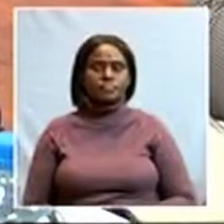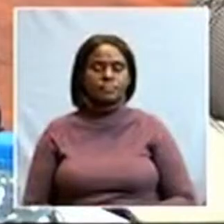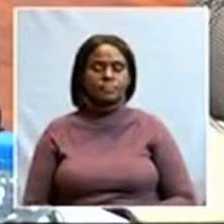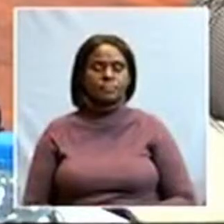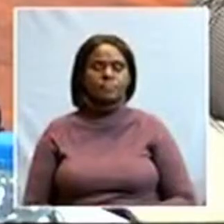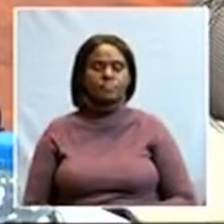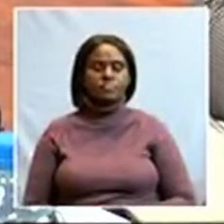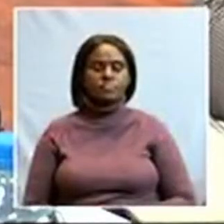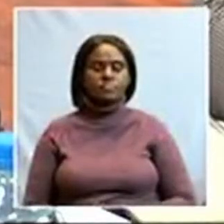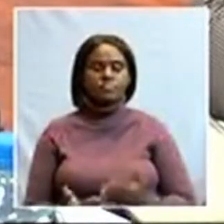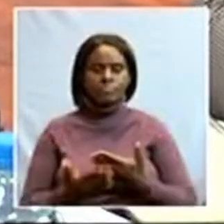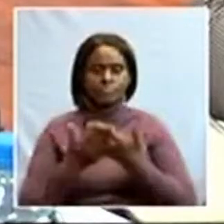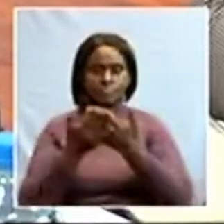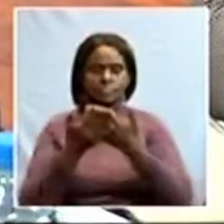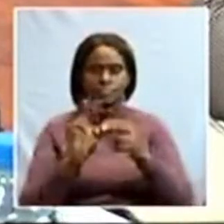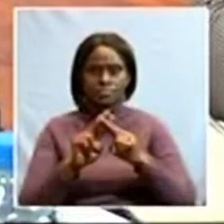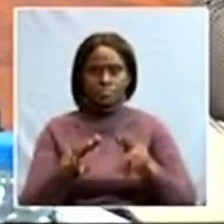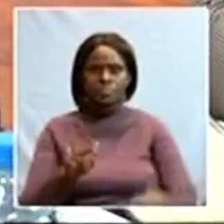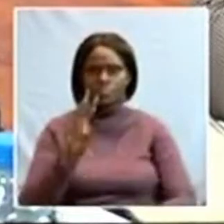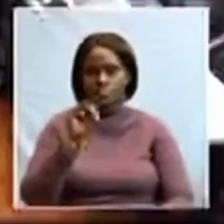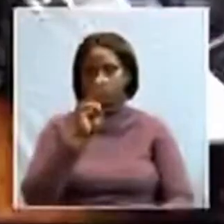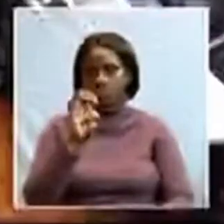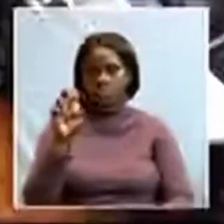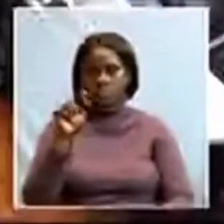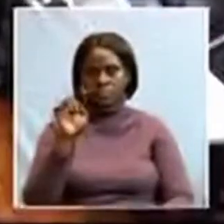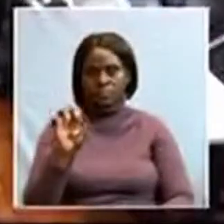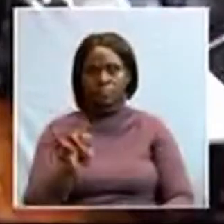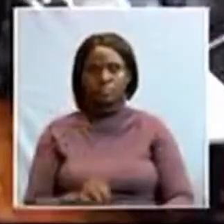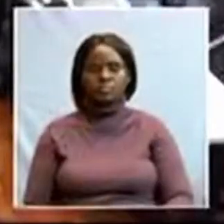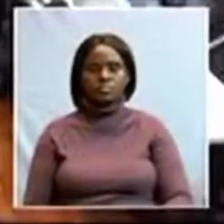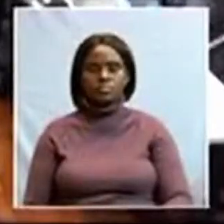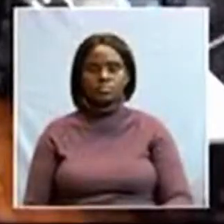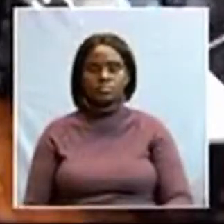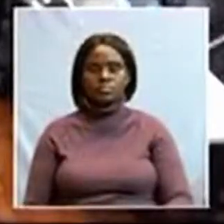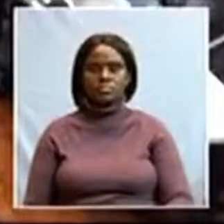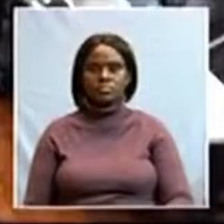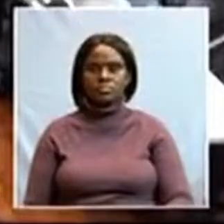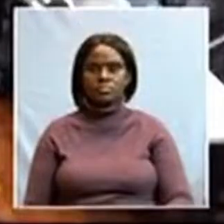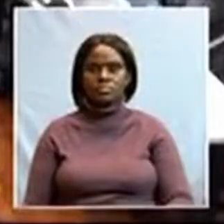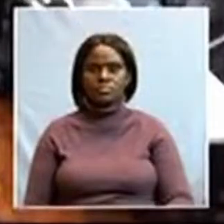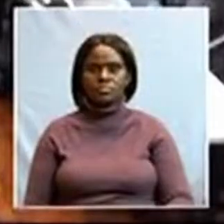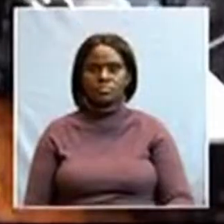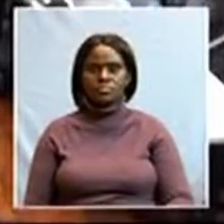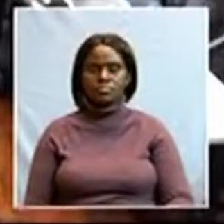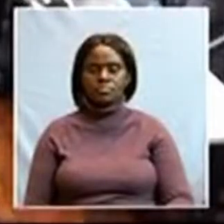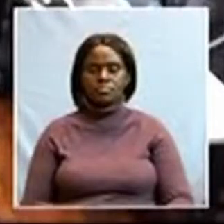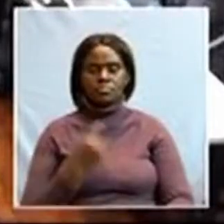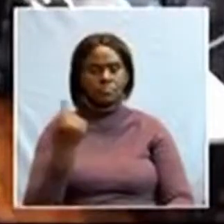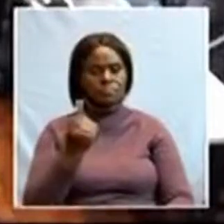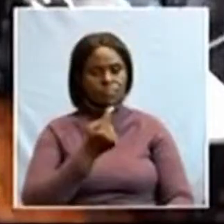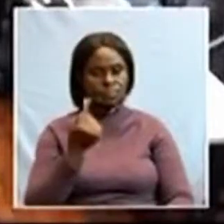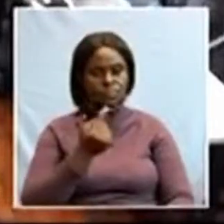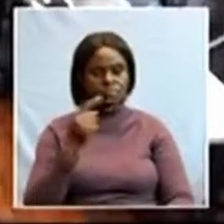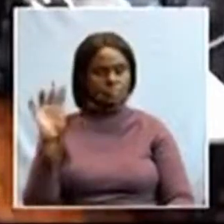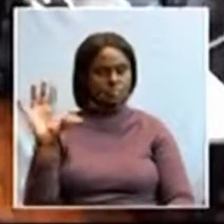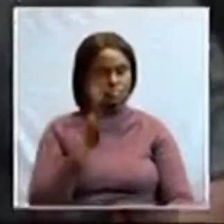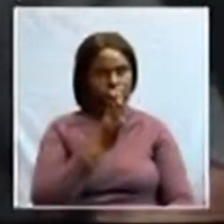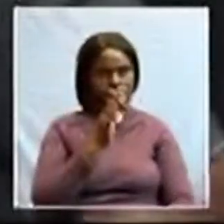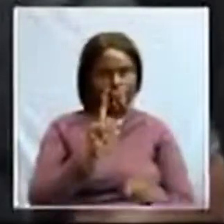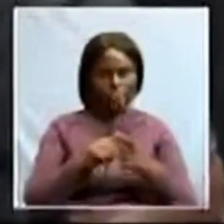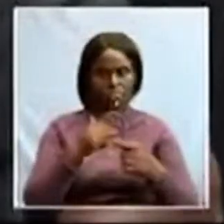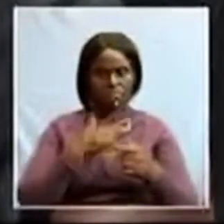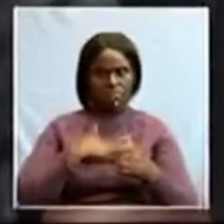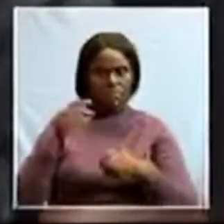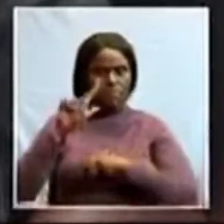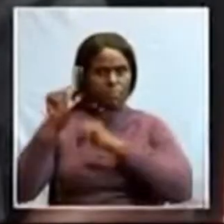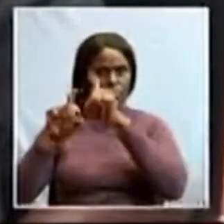I submit, Chair. Honorable Mani. Chair, just to get back to my earlier